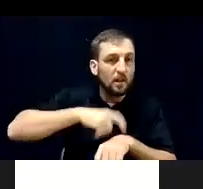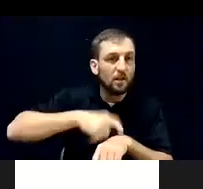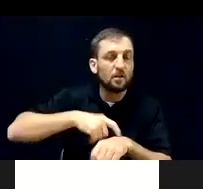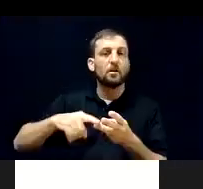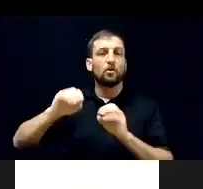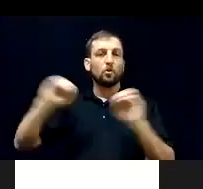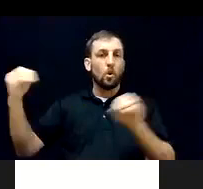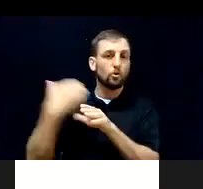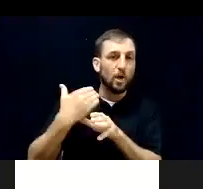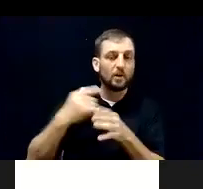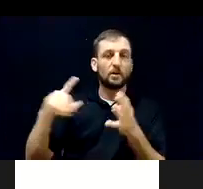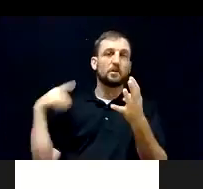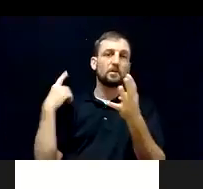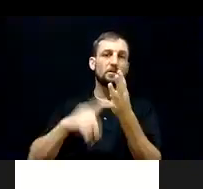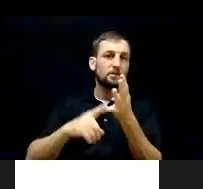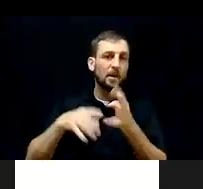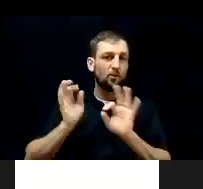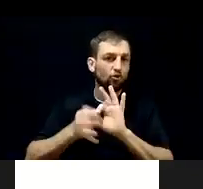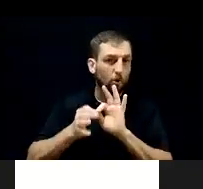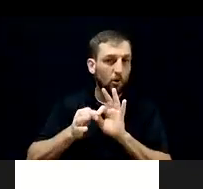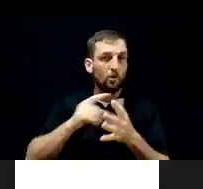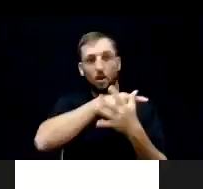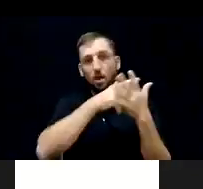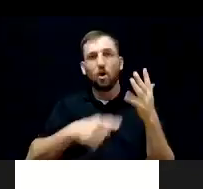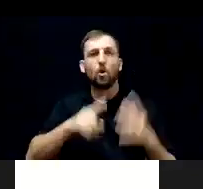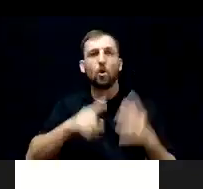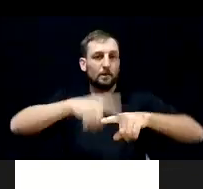interpreters. Just basically depends on the disability.